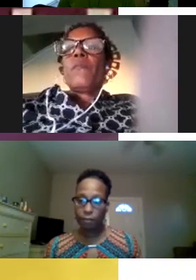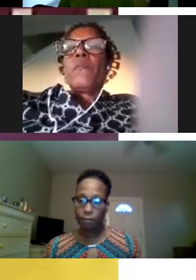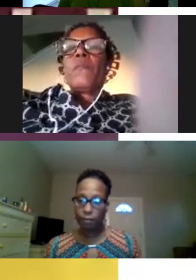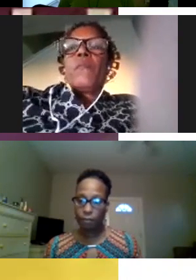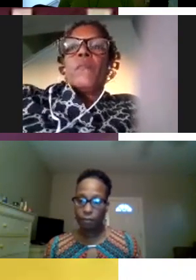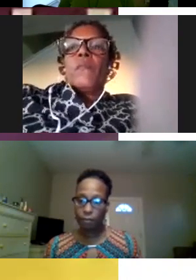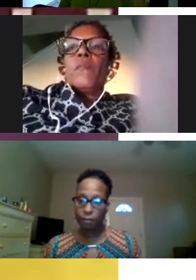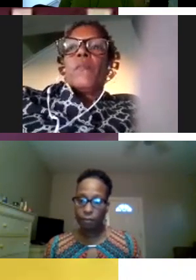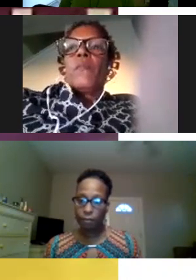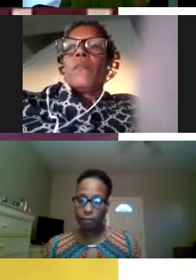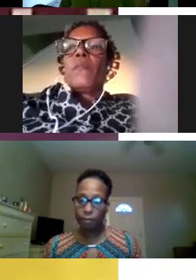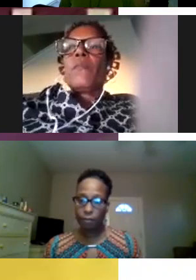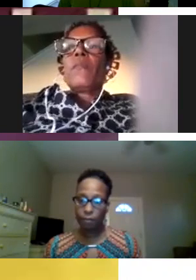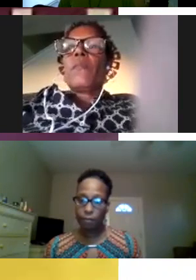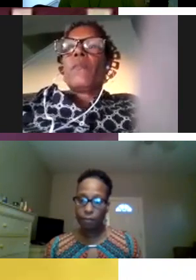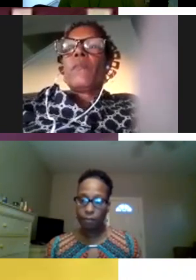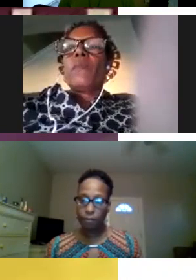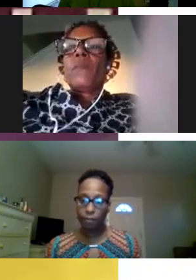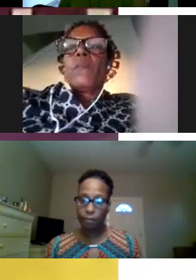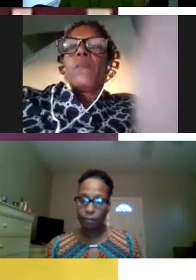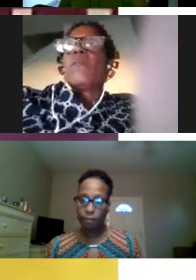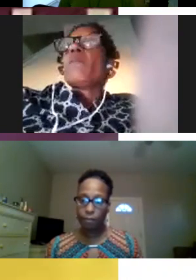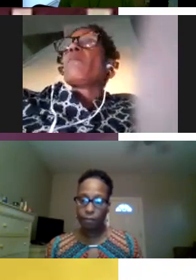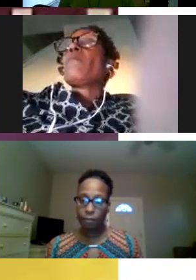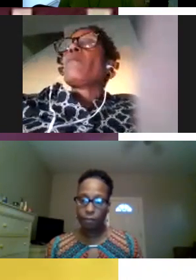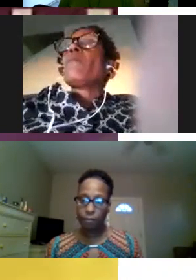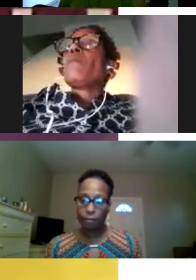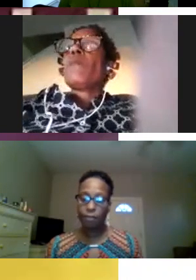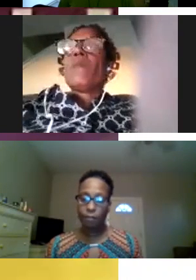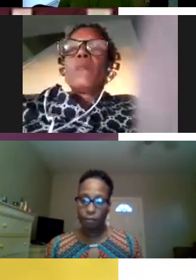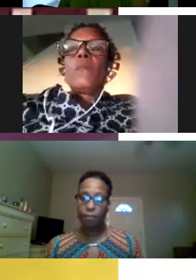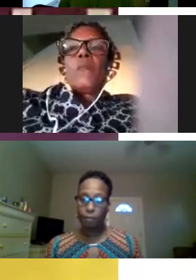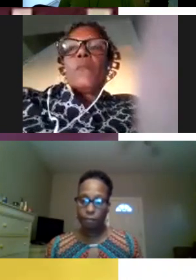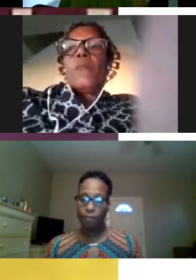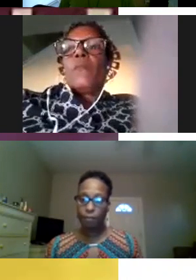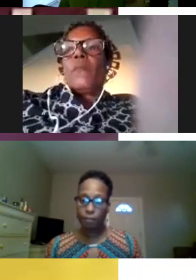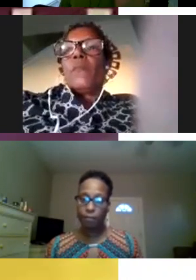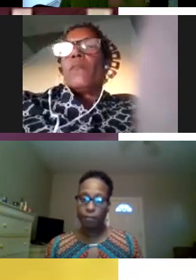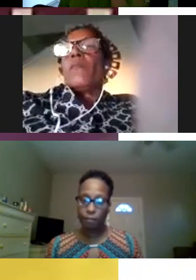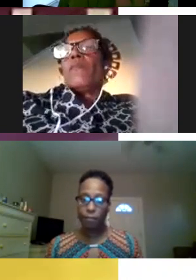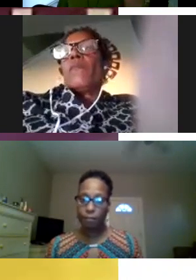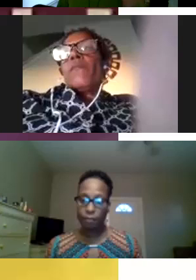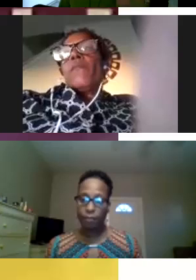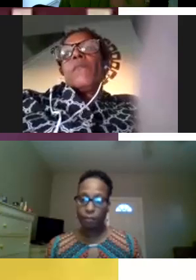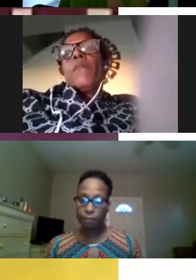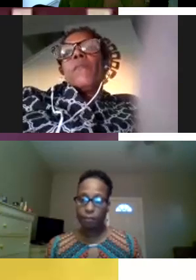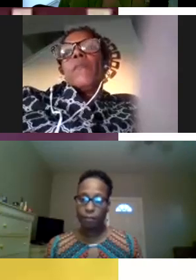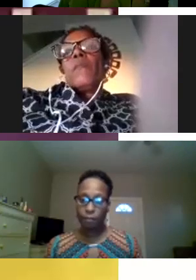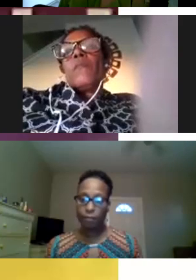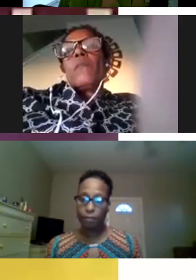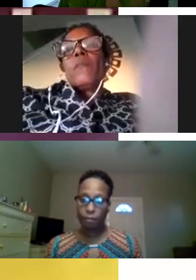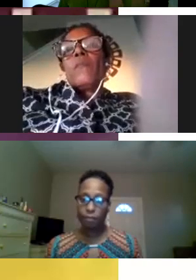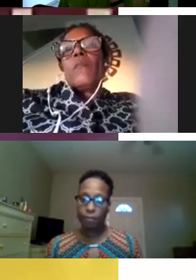not your problem. This is the systemic problem. And we need to address the